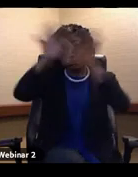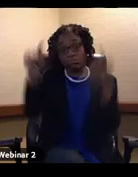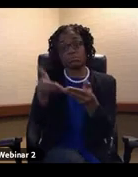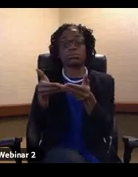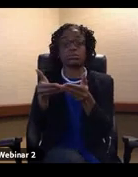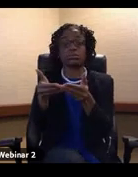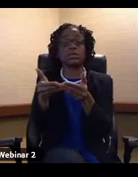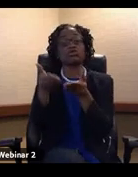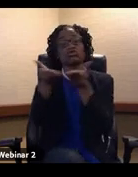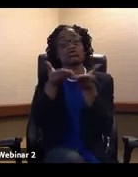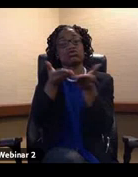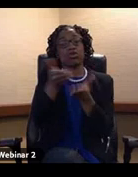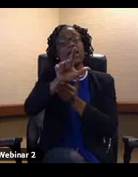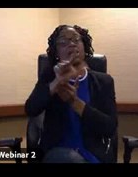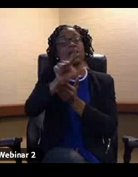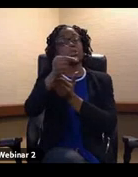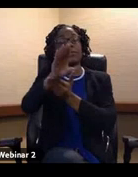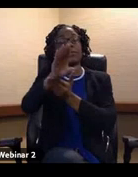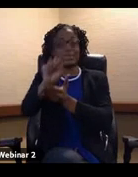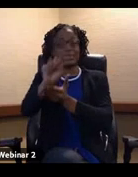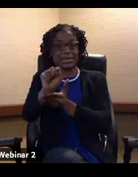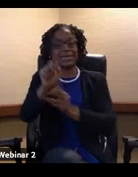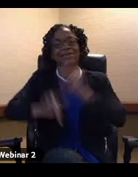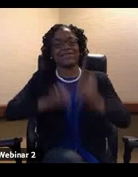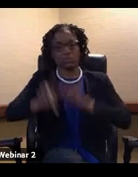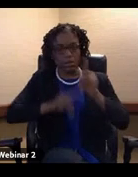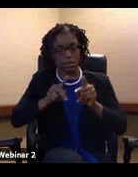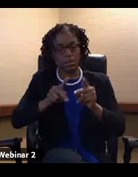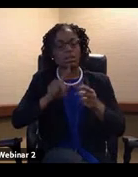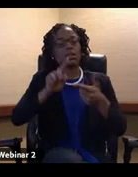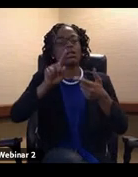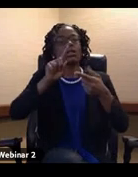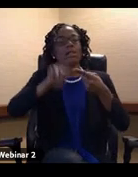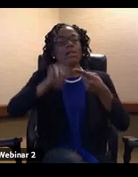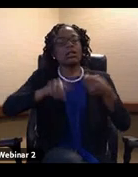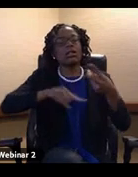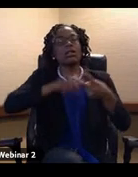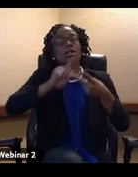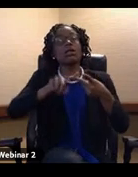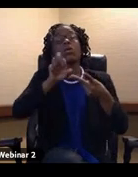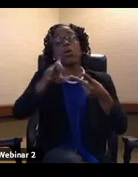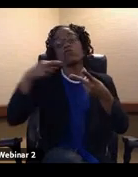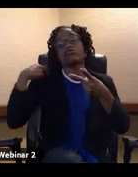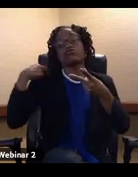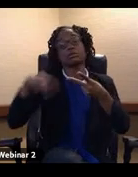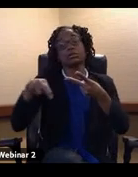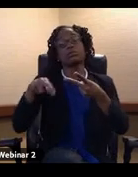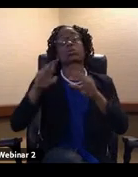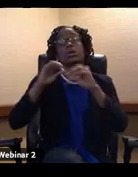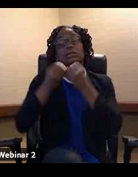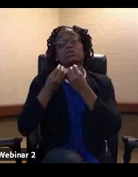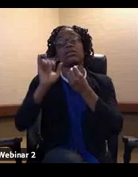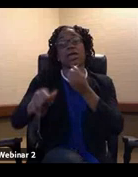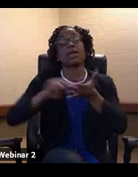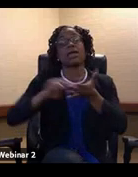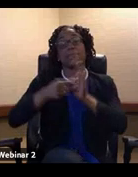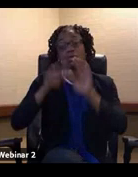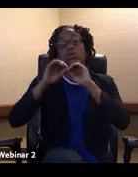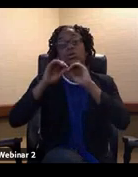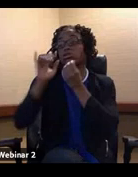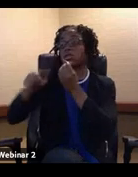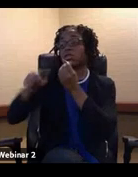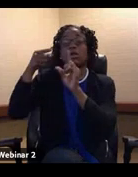whole is to serve LGBT individuals. The second type is religious minority organizations, meaning an organization